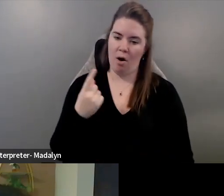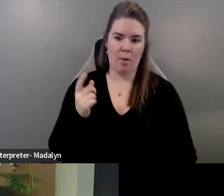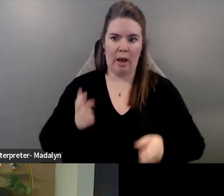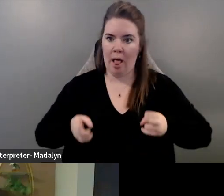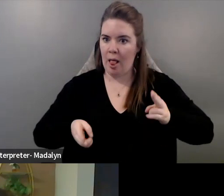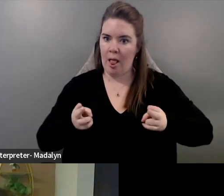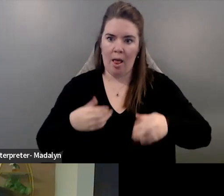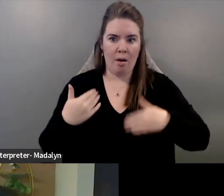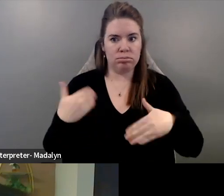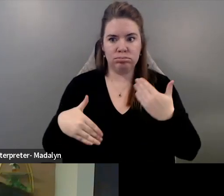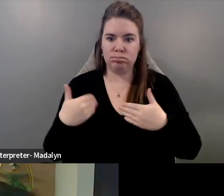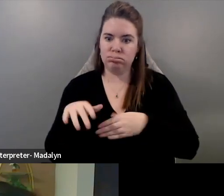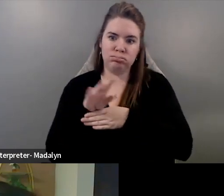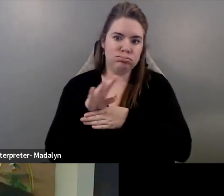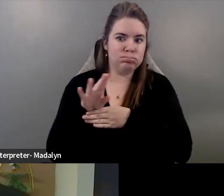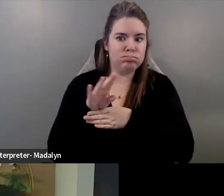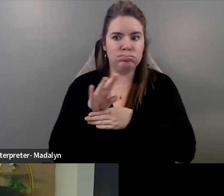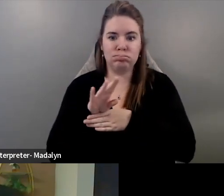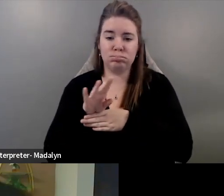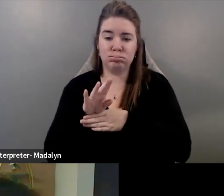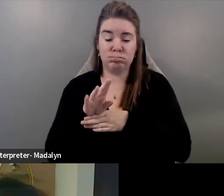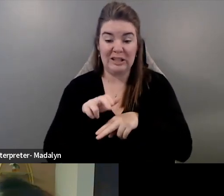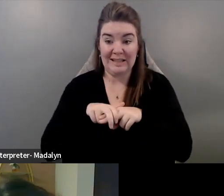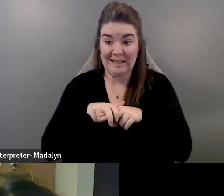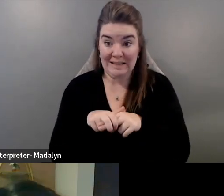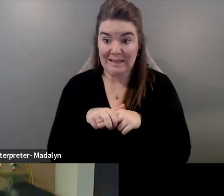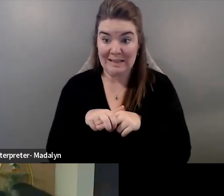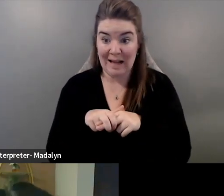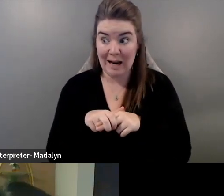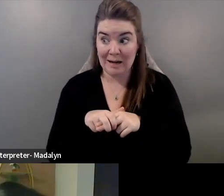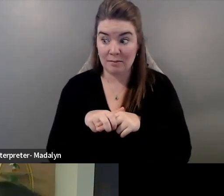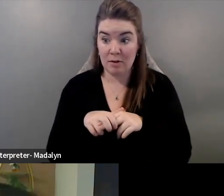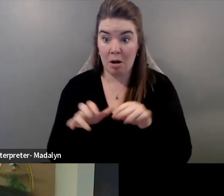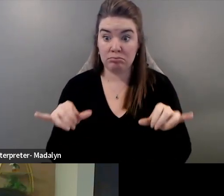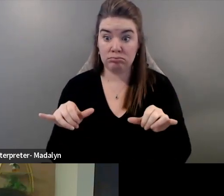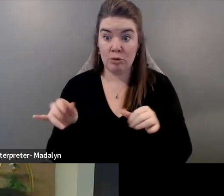us. Getting us to sit still for like 2 minutes is next to impossible, I think.